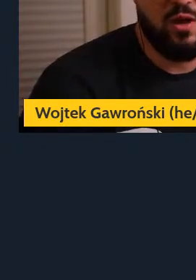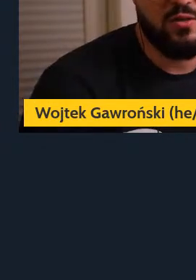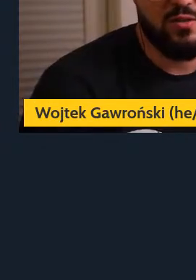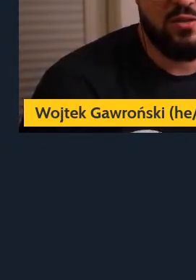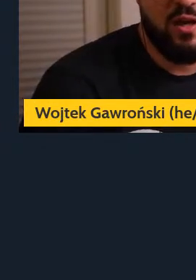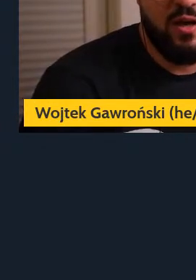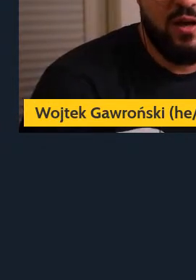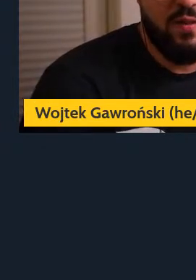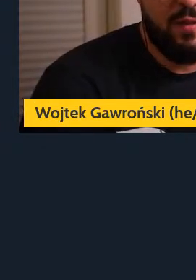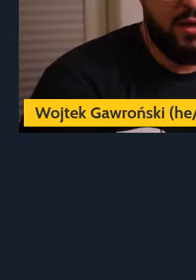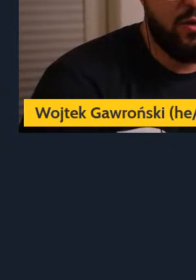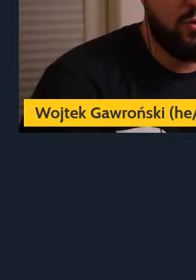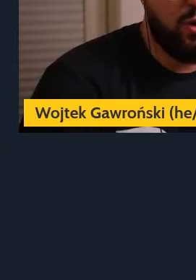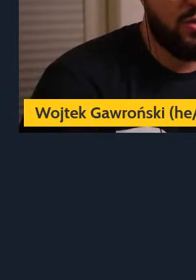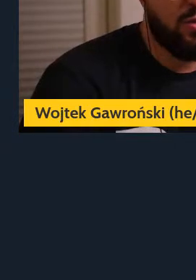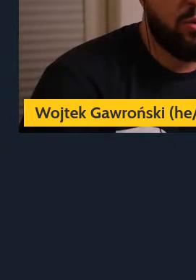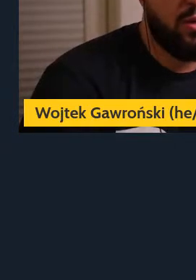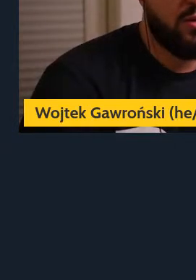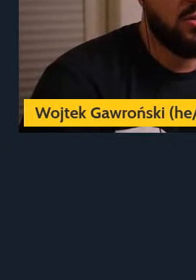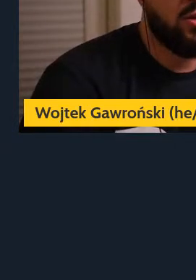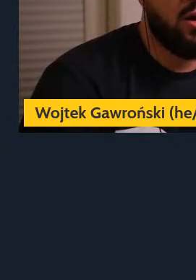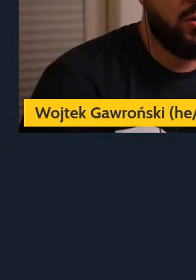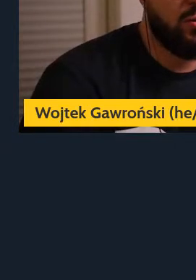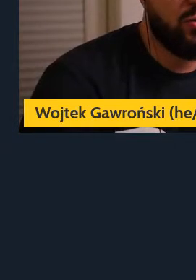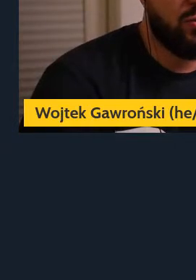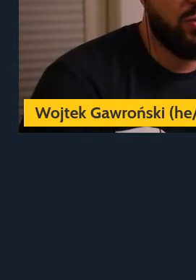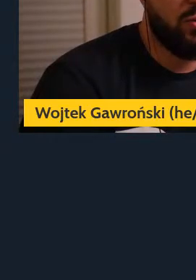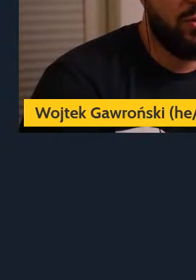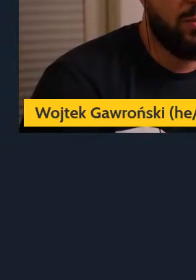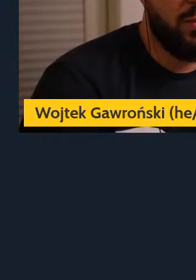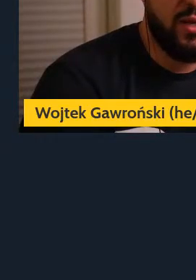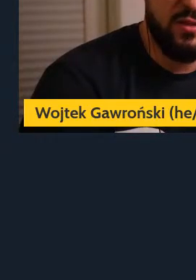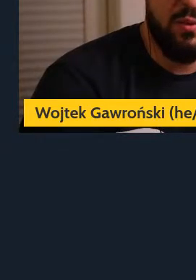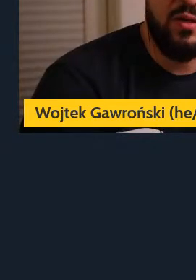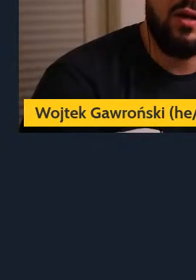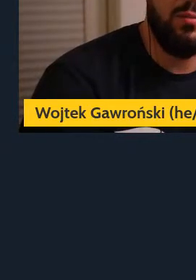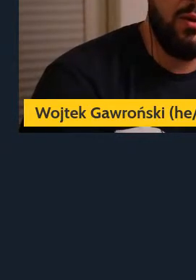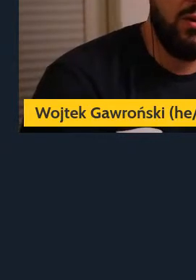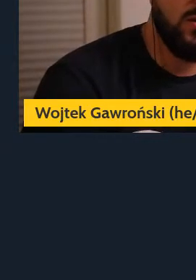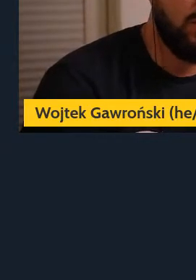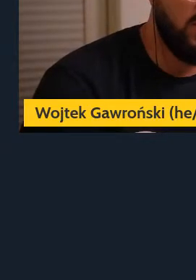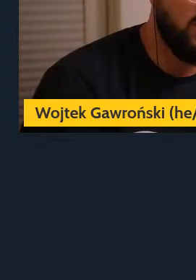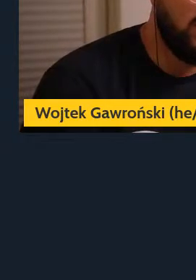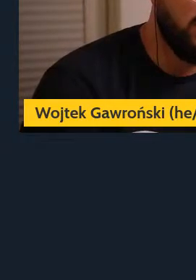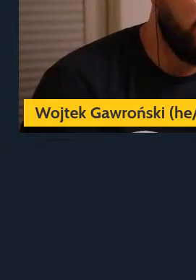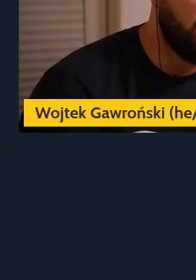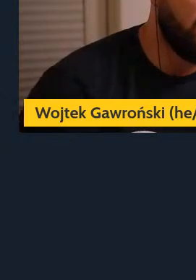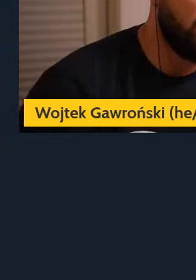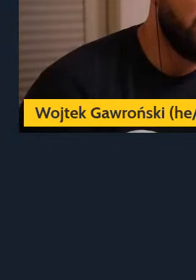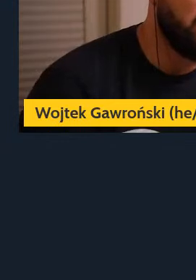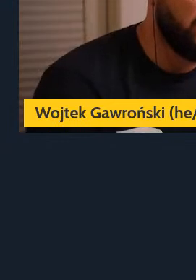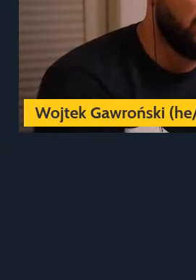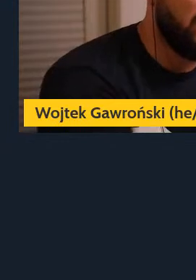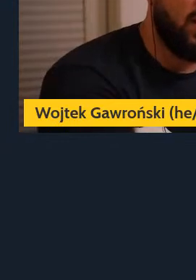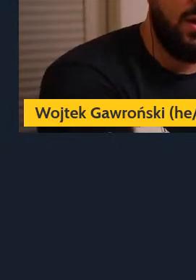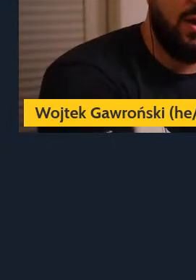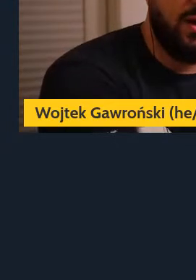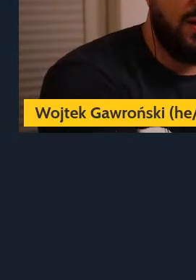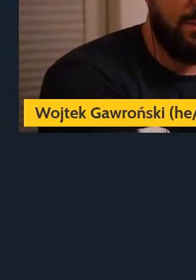of those clusters, they need to actually pay attention how to make this maintainable. So this is actually a very, very valid